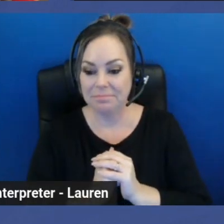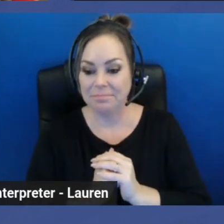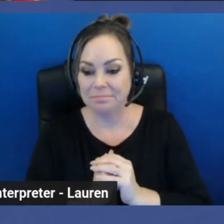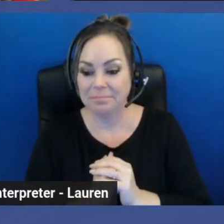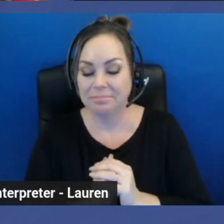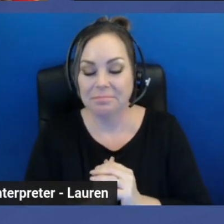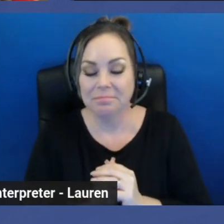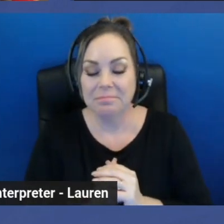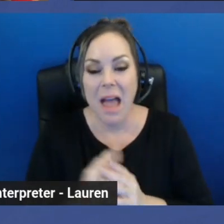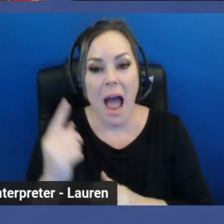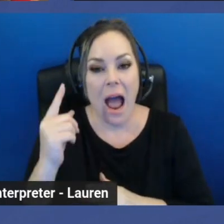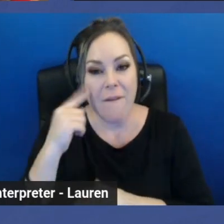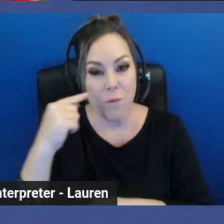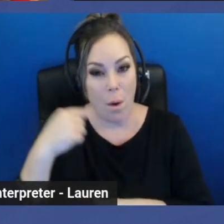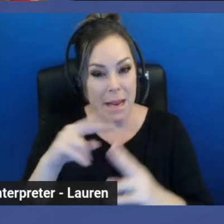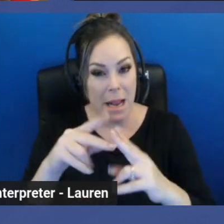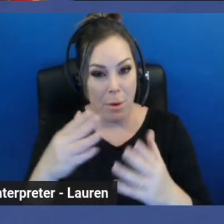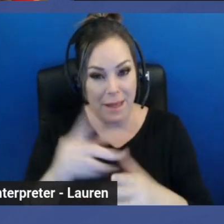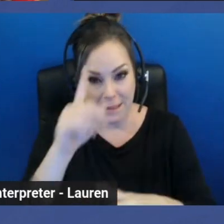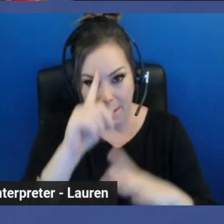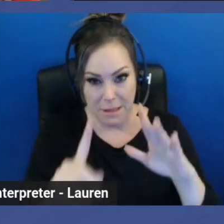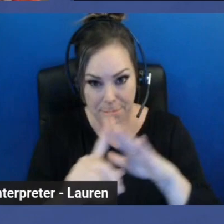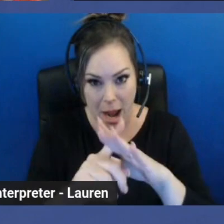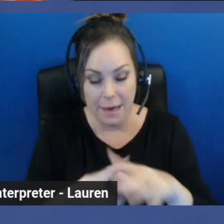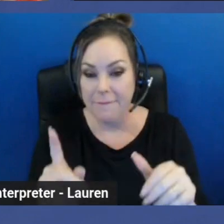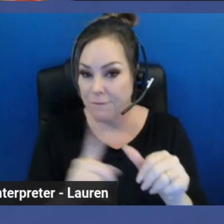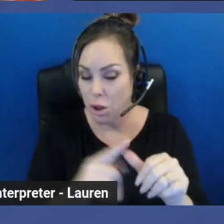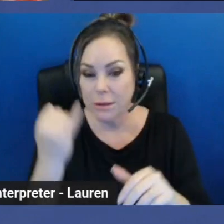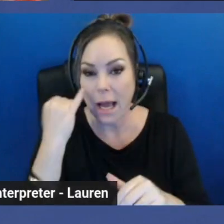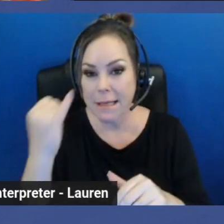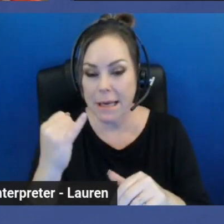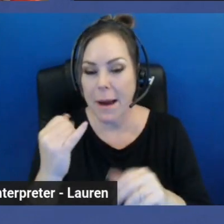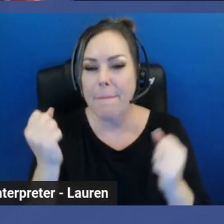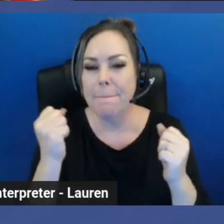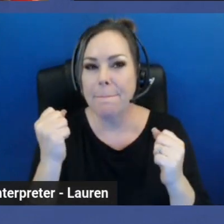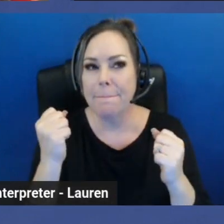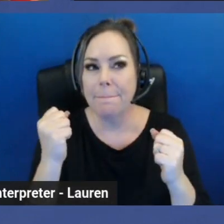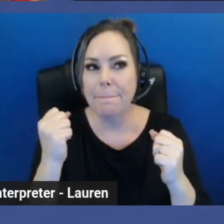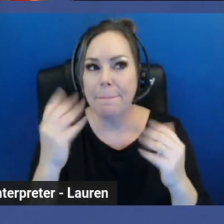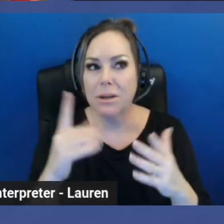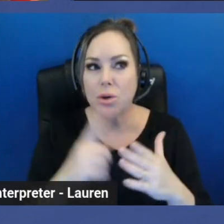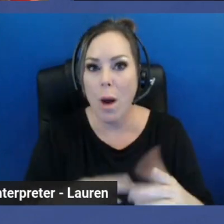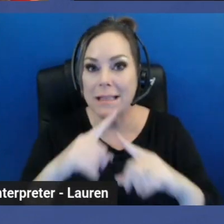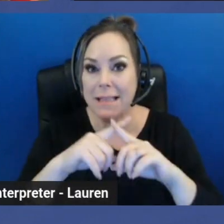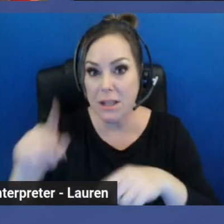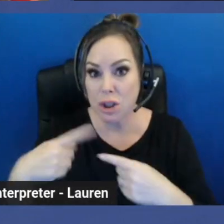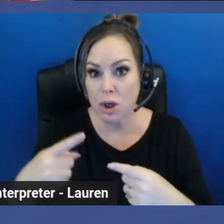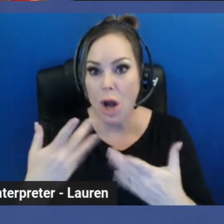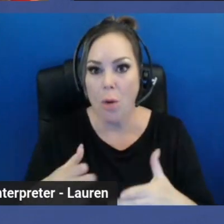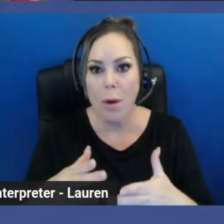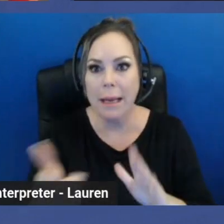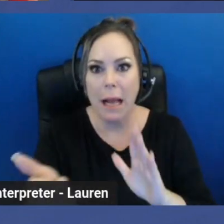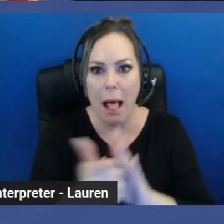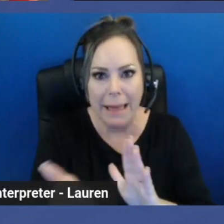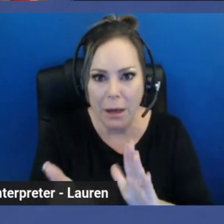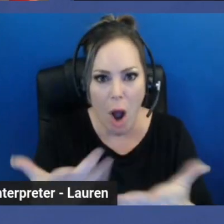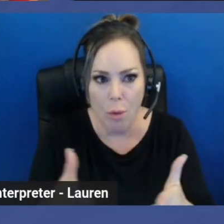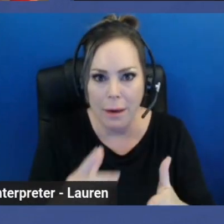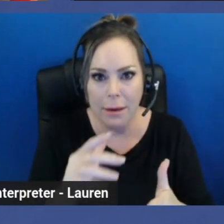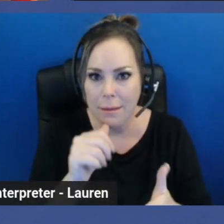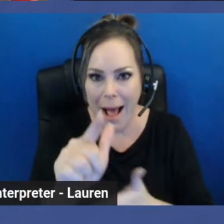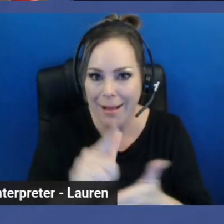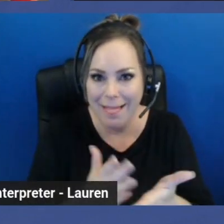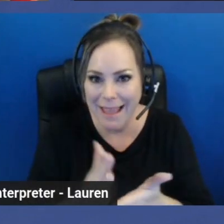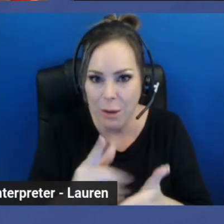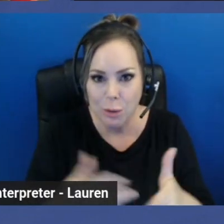Yeah, I mean, I think, for me, a couple of things come to mind, right? So one is this idea that a lot of what's being kind of censored is already illegal. Like, it is already illegal to